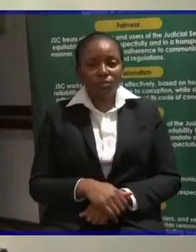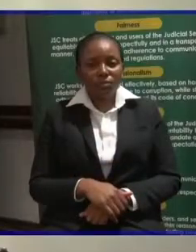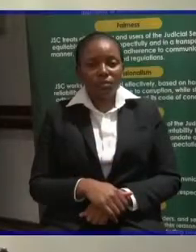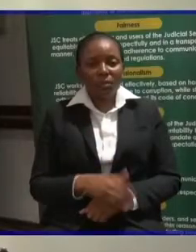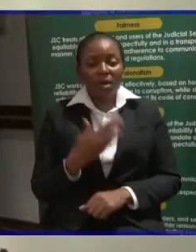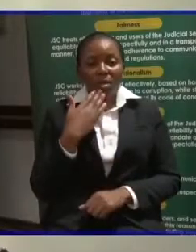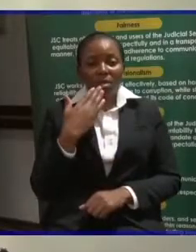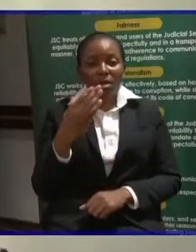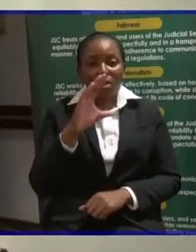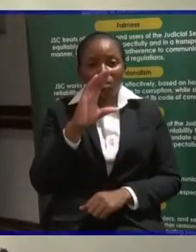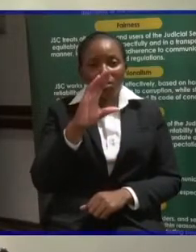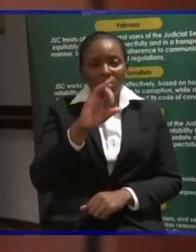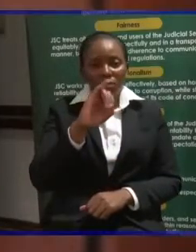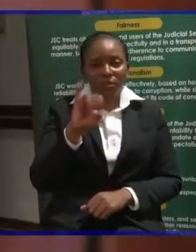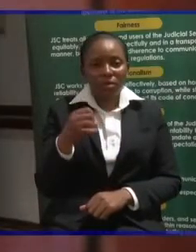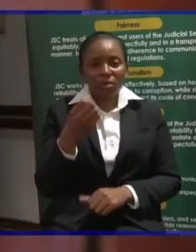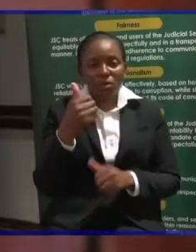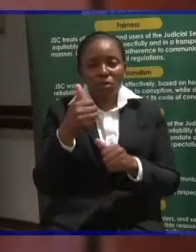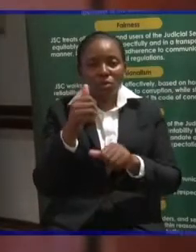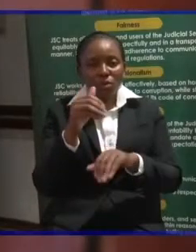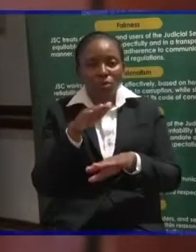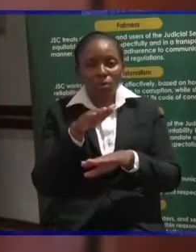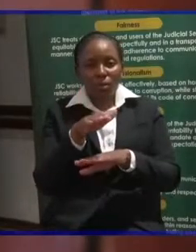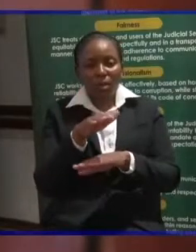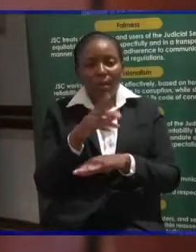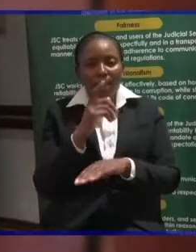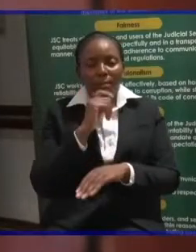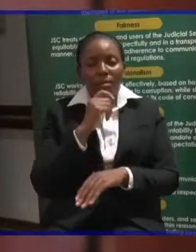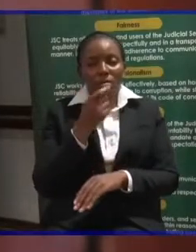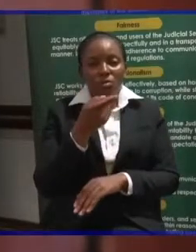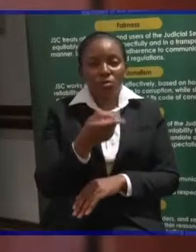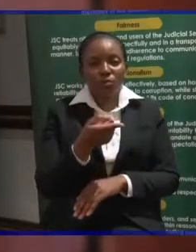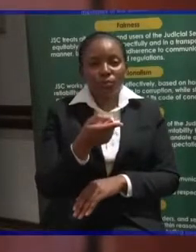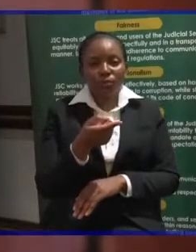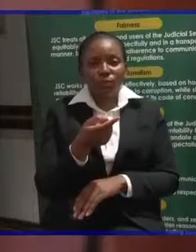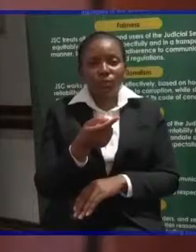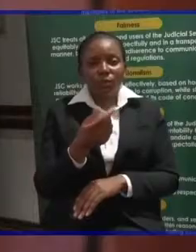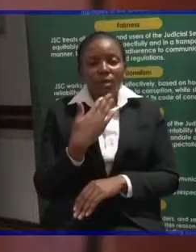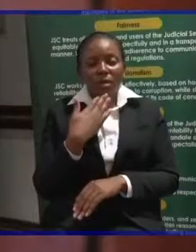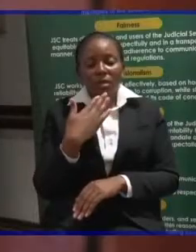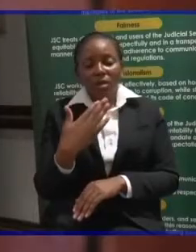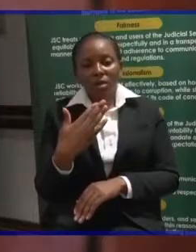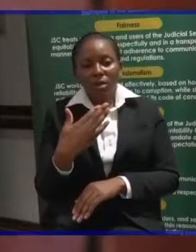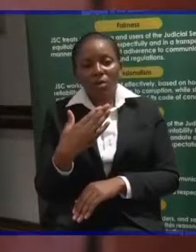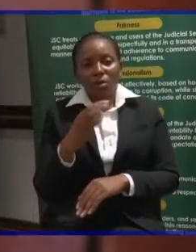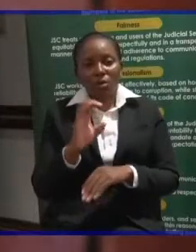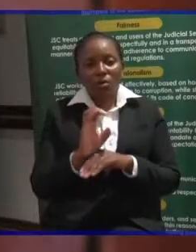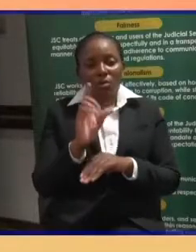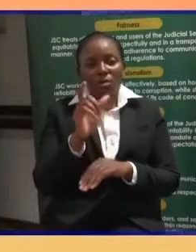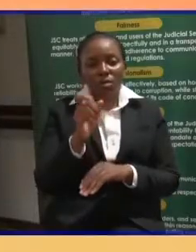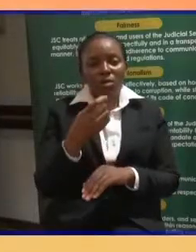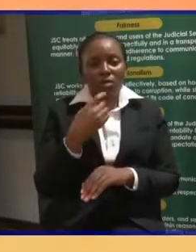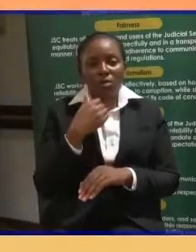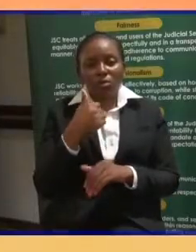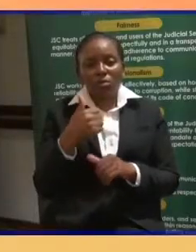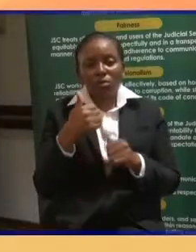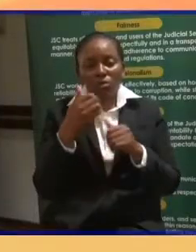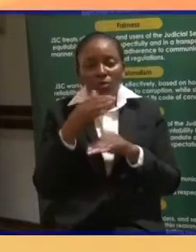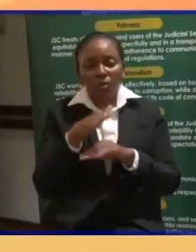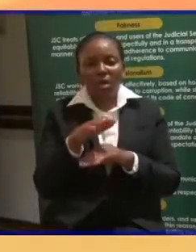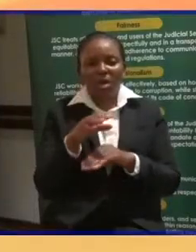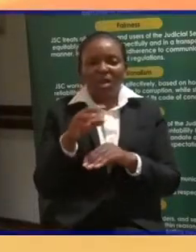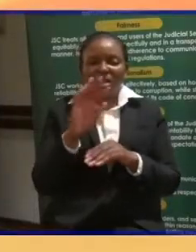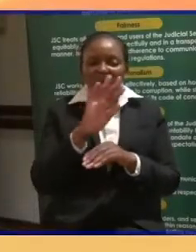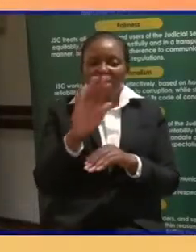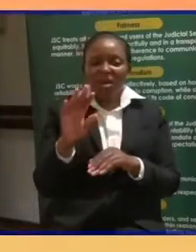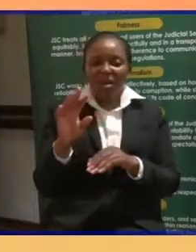Thank you, Chief Justice. Good morning, Mr. Mpeo. Thank you, Commissioner. Good morning. There are some good things